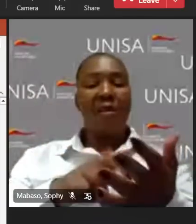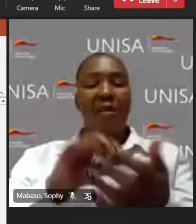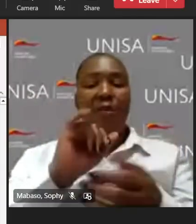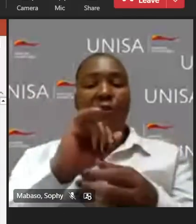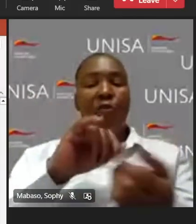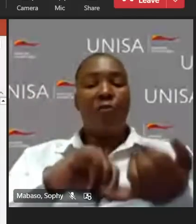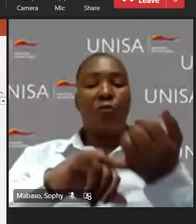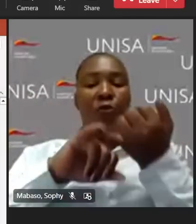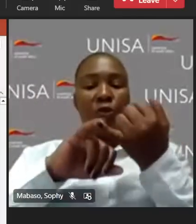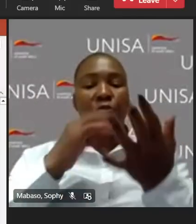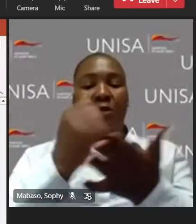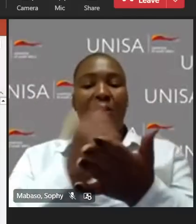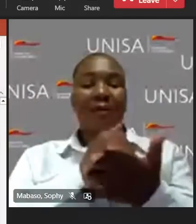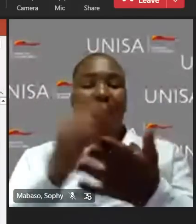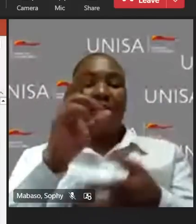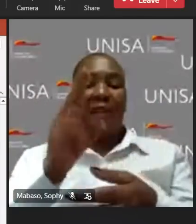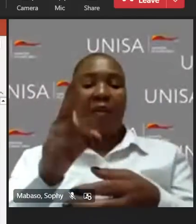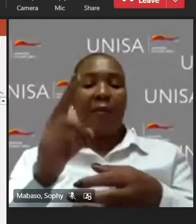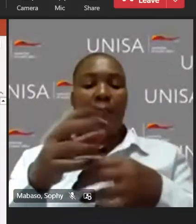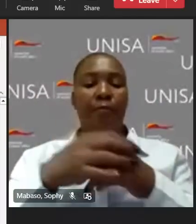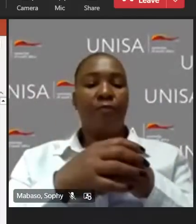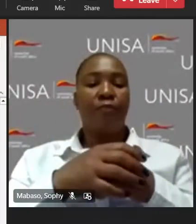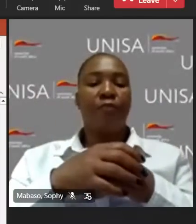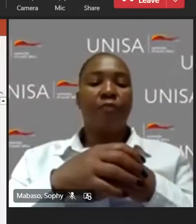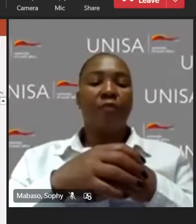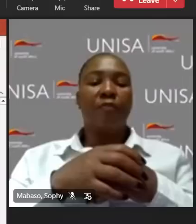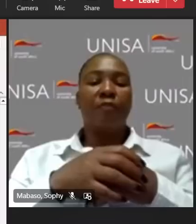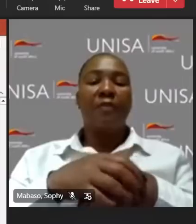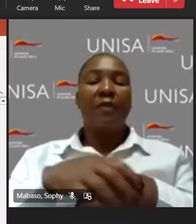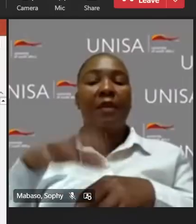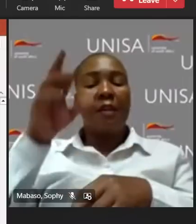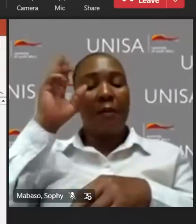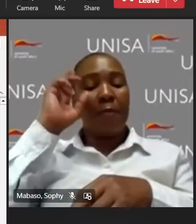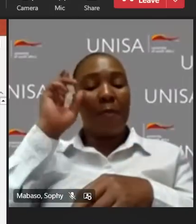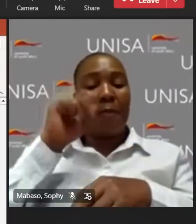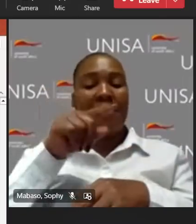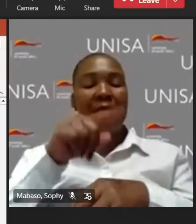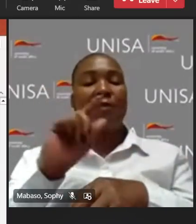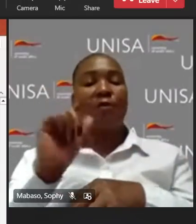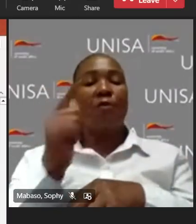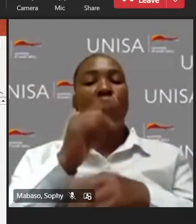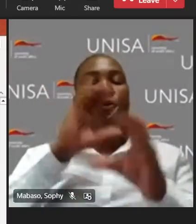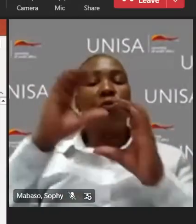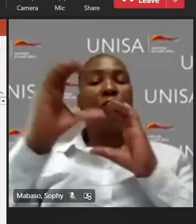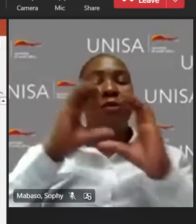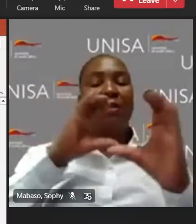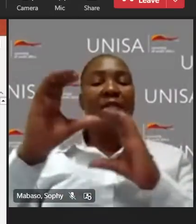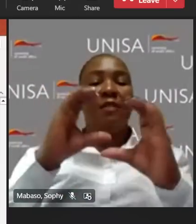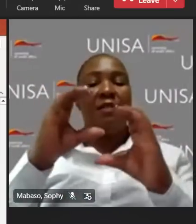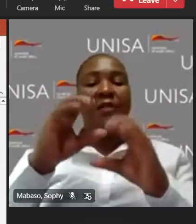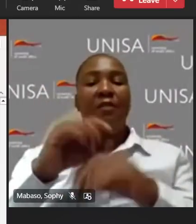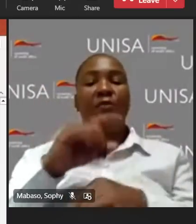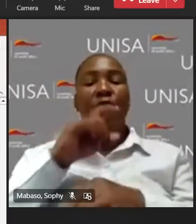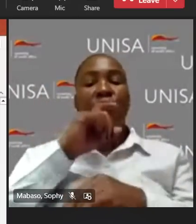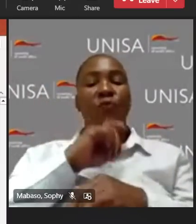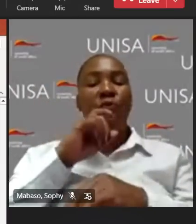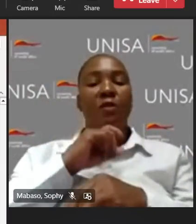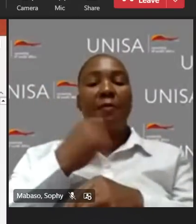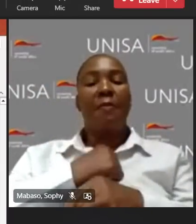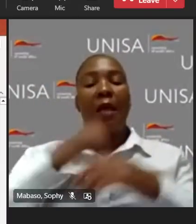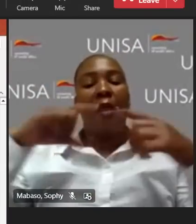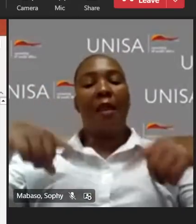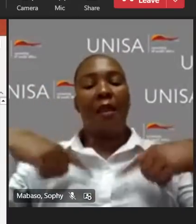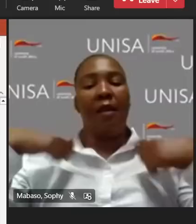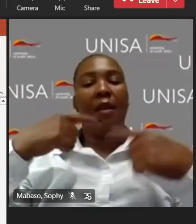reinstated. Please note that all this communication will be sent to my live email address.